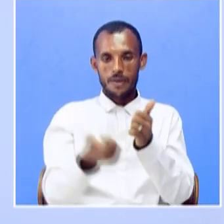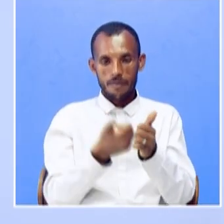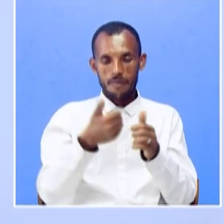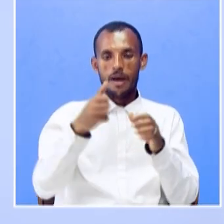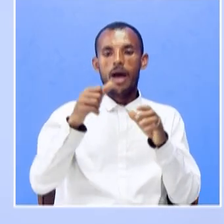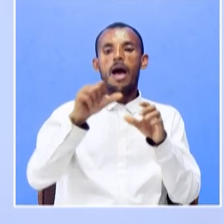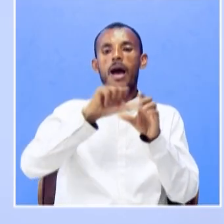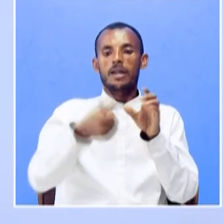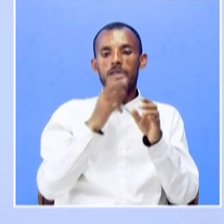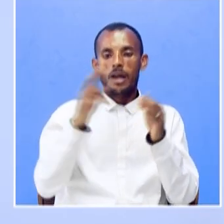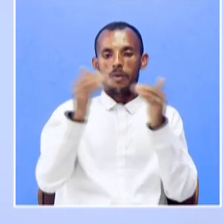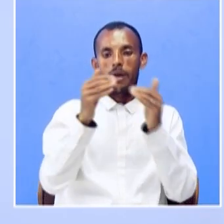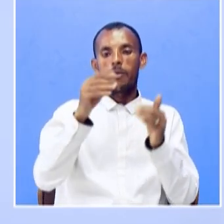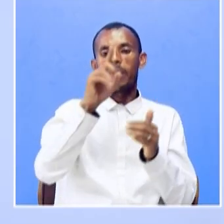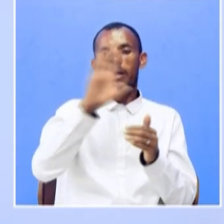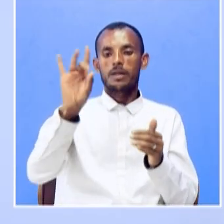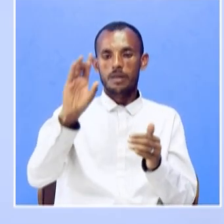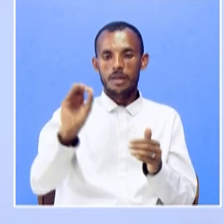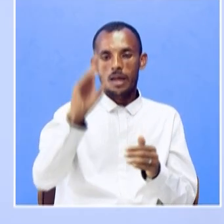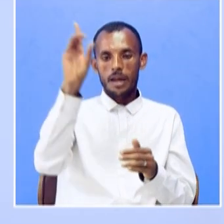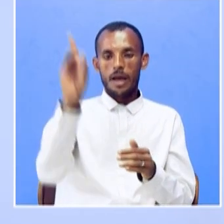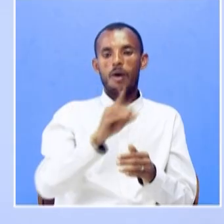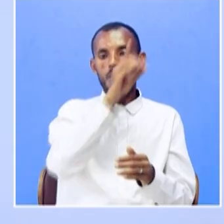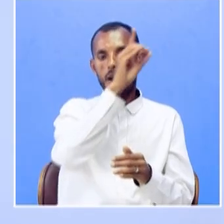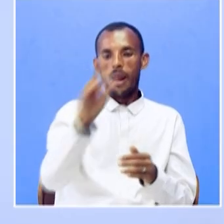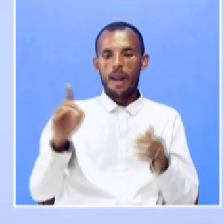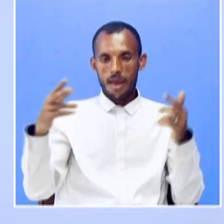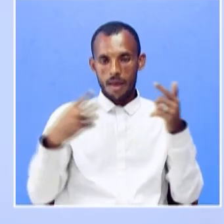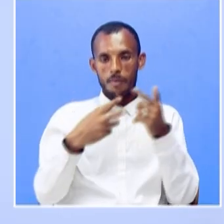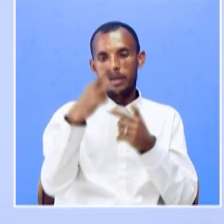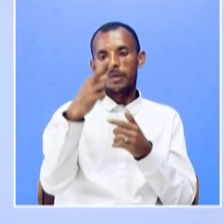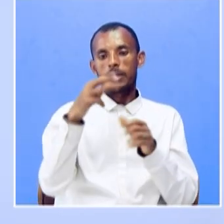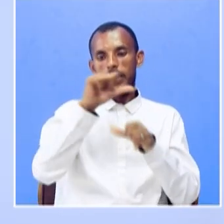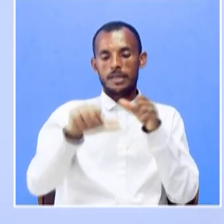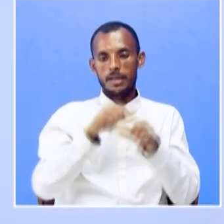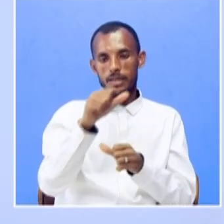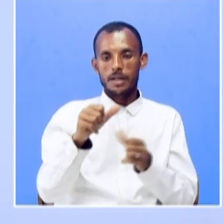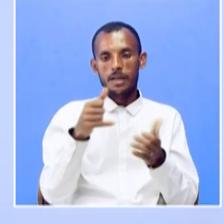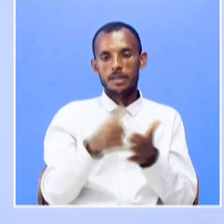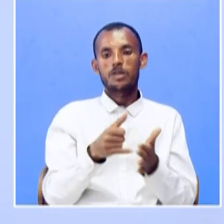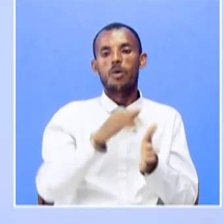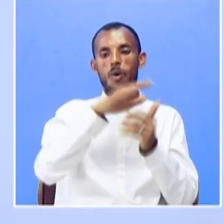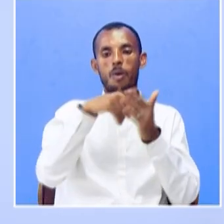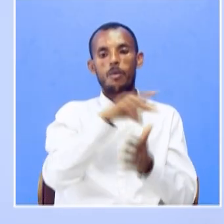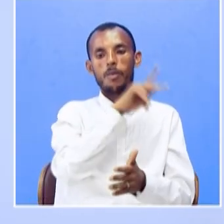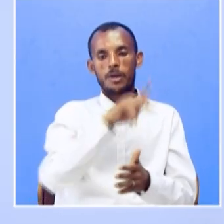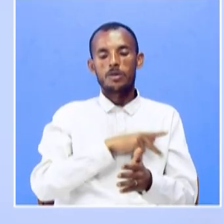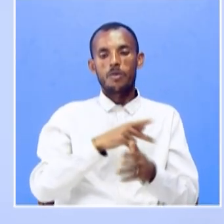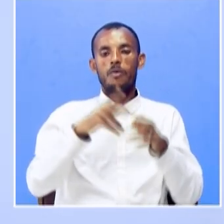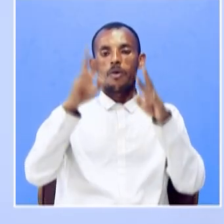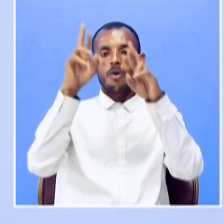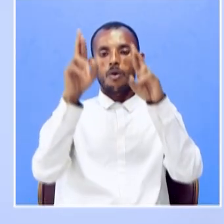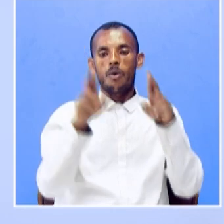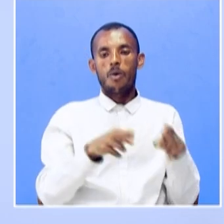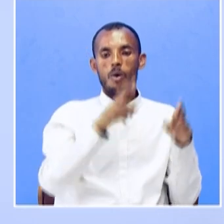supplementary, diagonal bisect each other. All these properties are also satisfied by rhombus. In addition to that, all